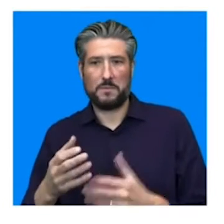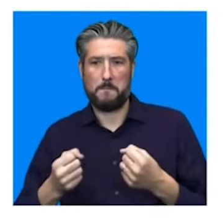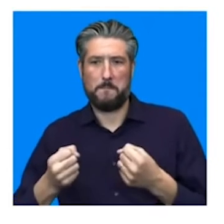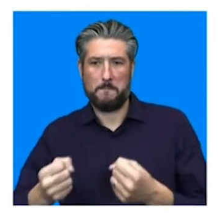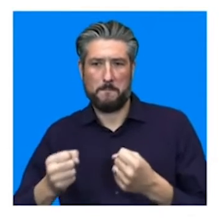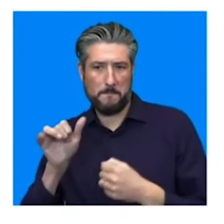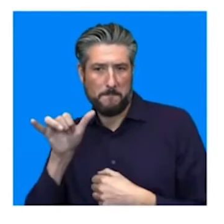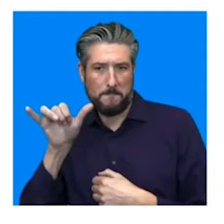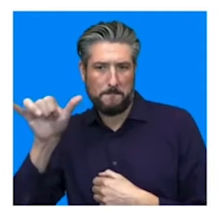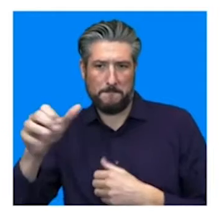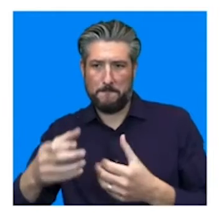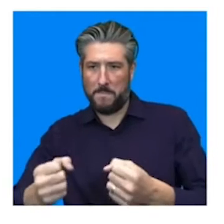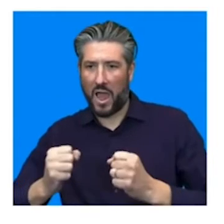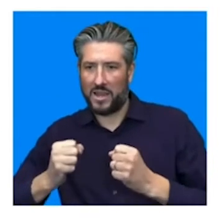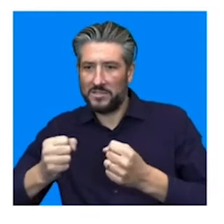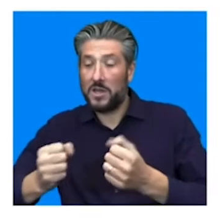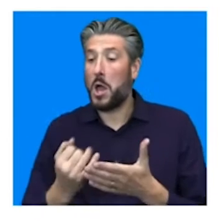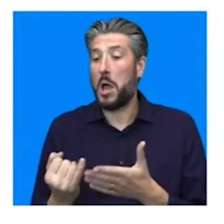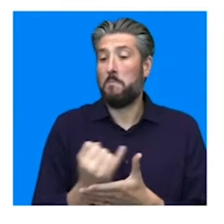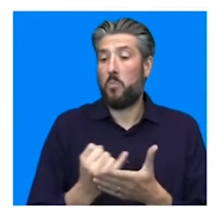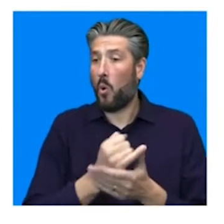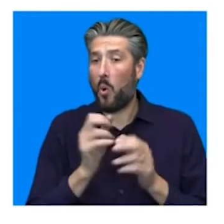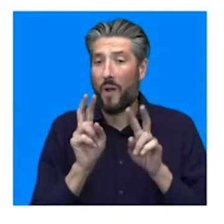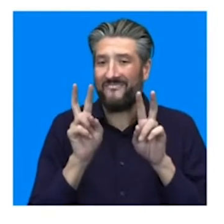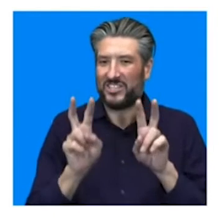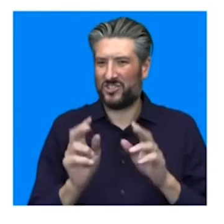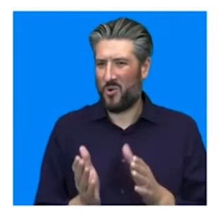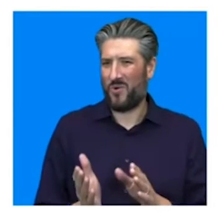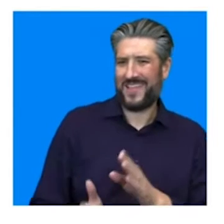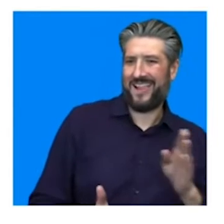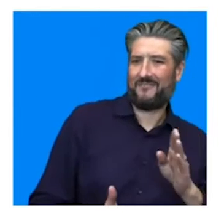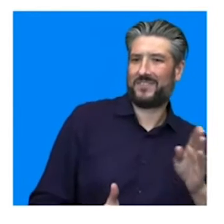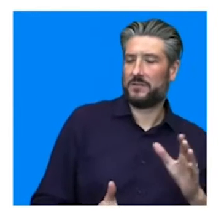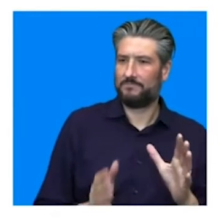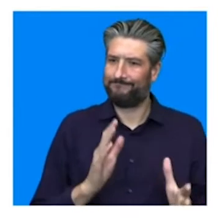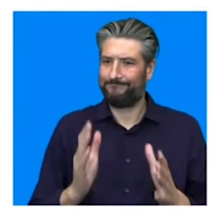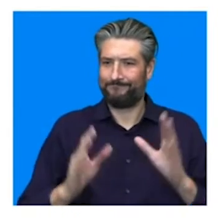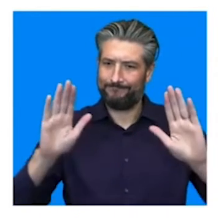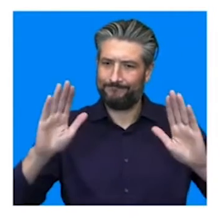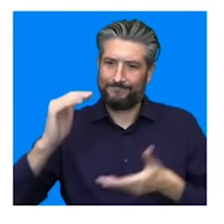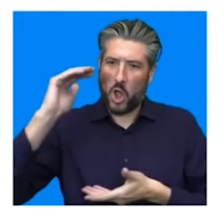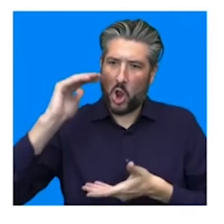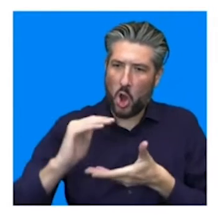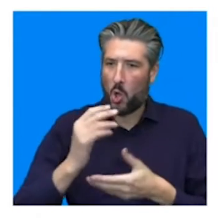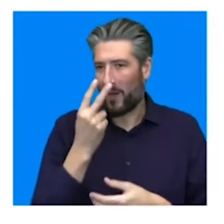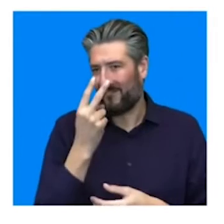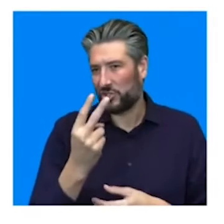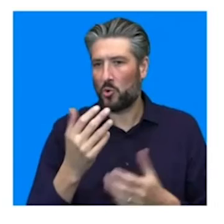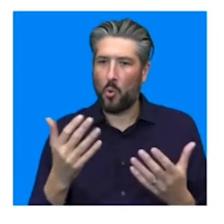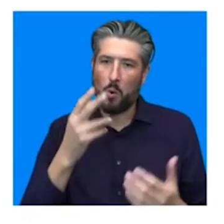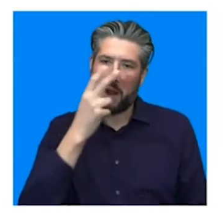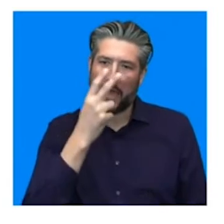vision on the left-hand side, we could be talking blindness, low vision, or any of those things. Now, if you